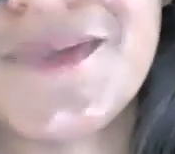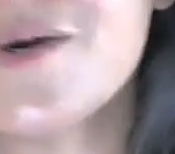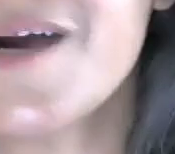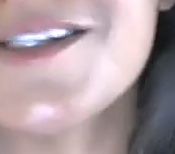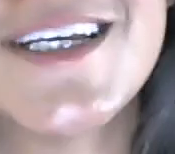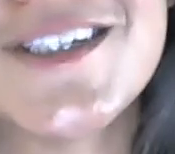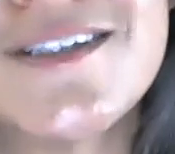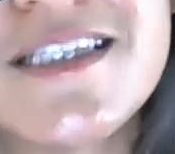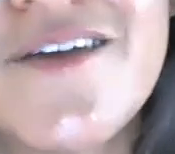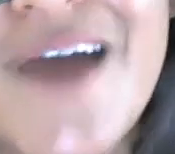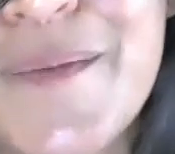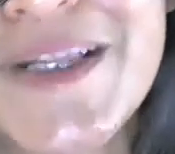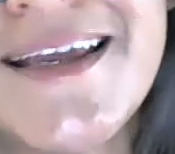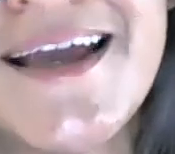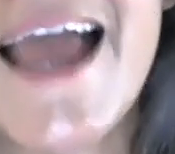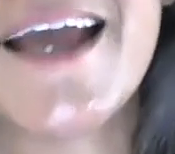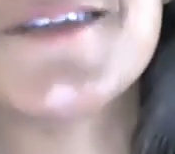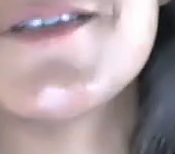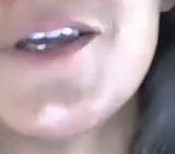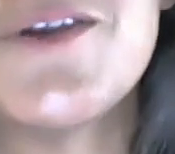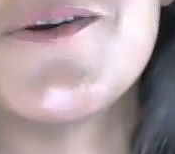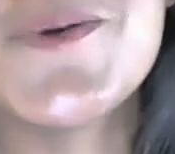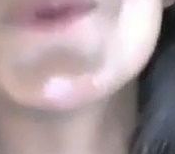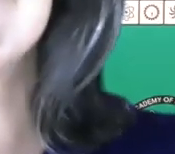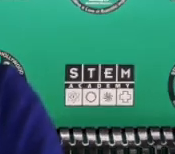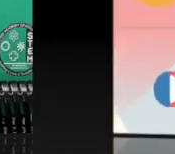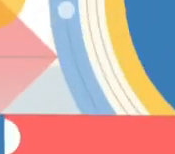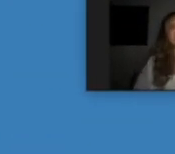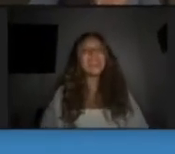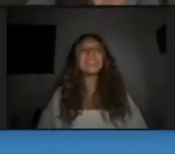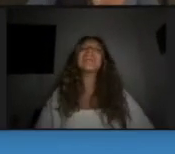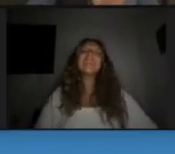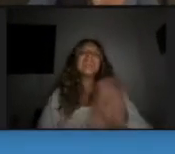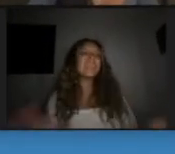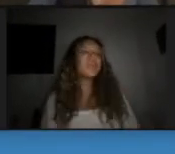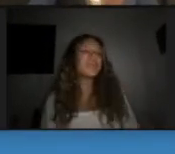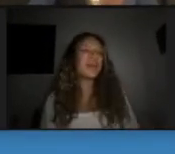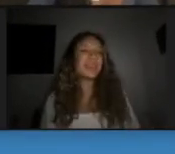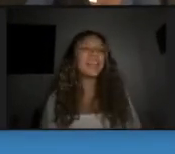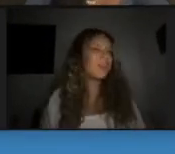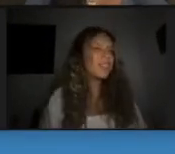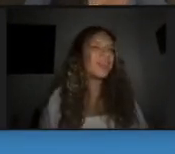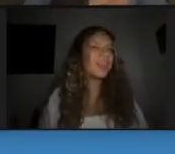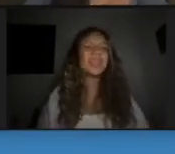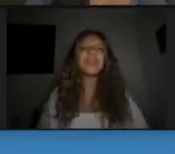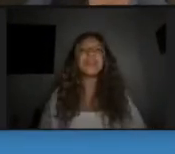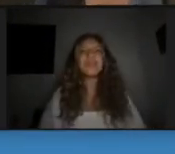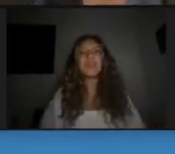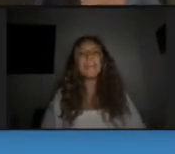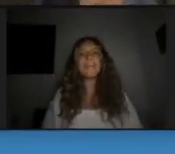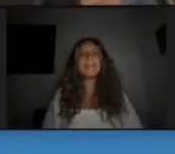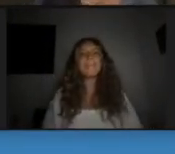congratulations then family and see you soon thank you mr boggin that was great